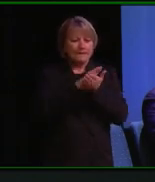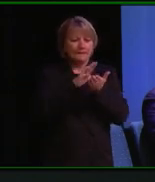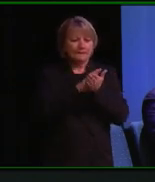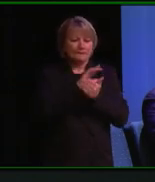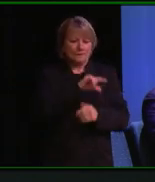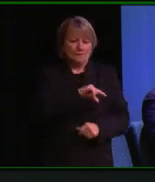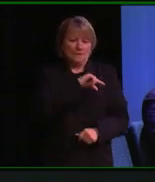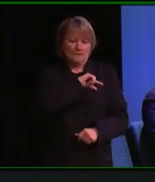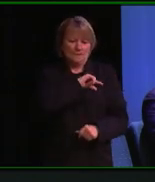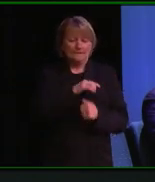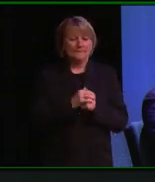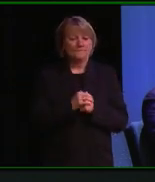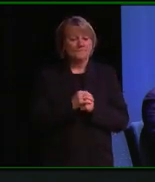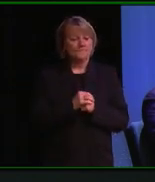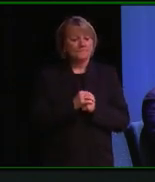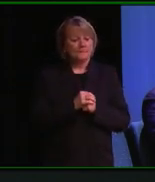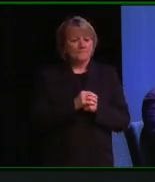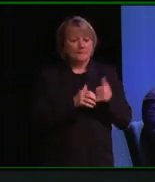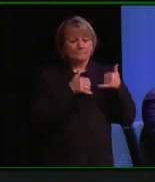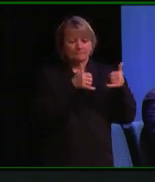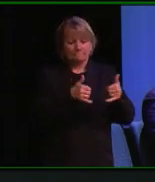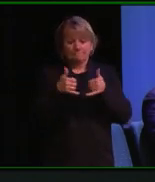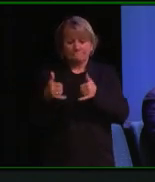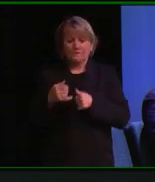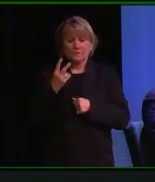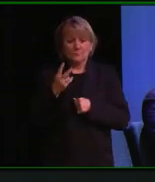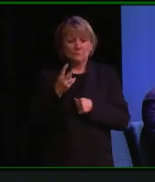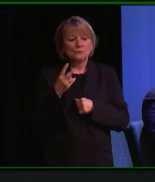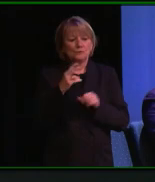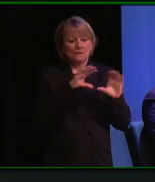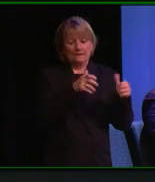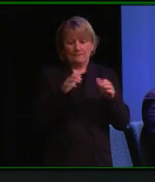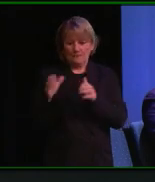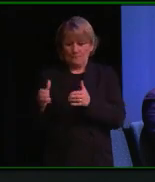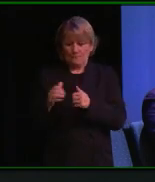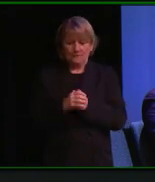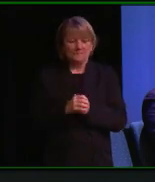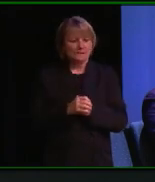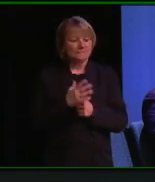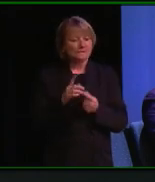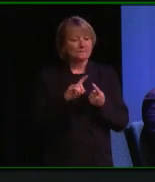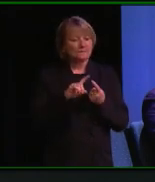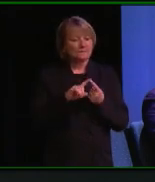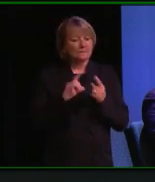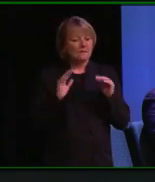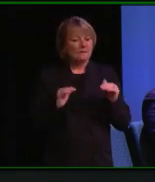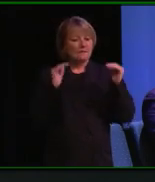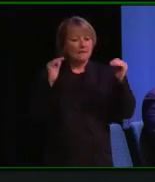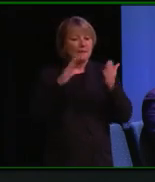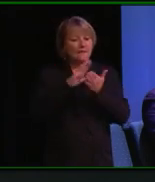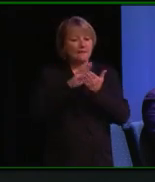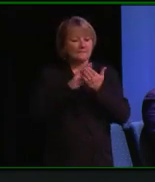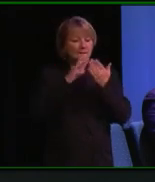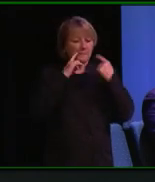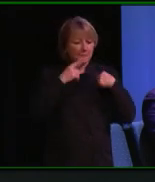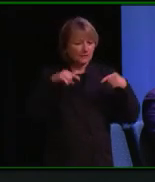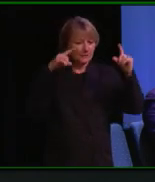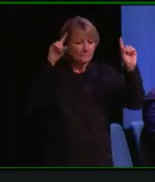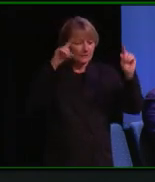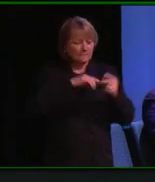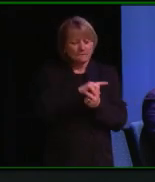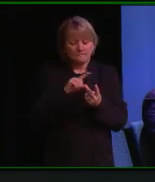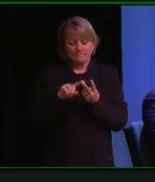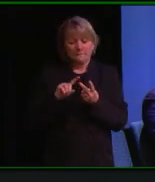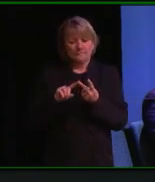quality. They are presented in two distinct categories, one for high academic achievement and